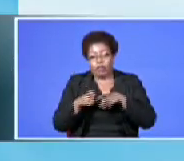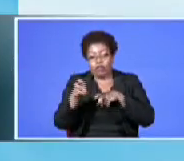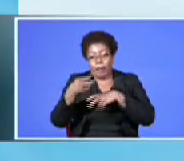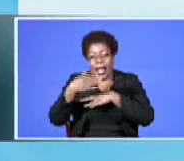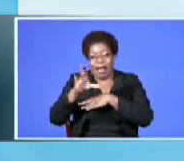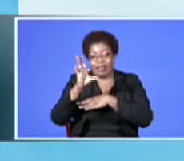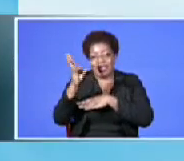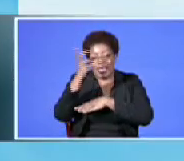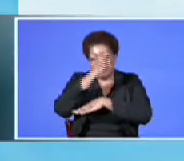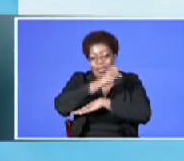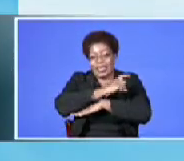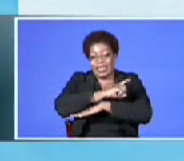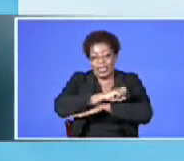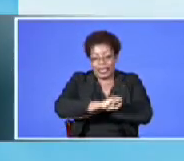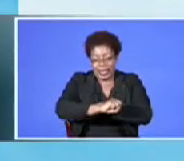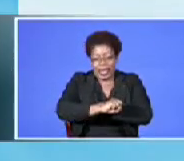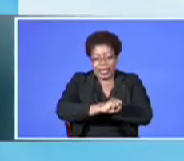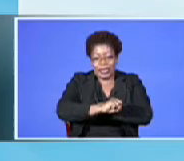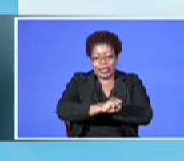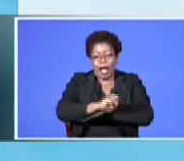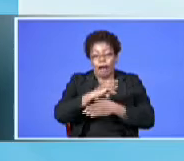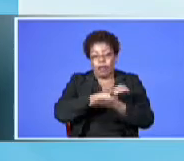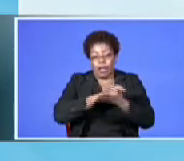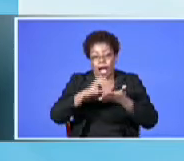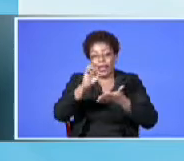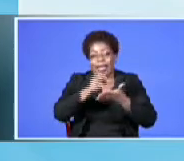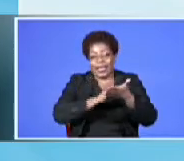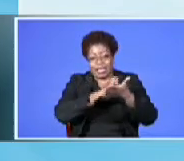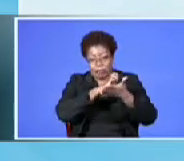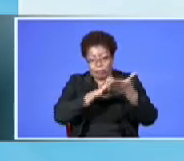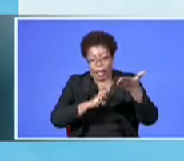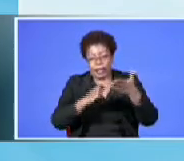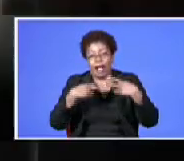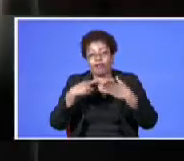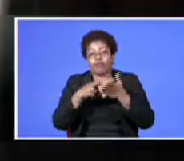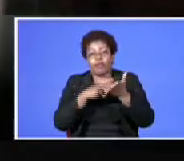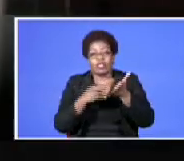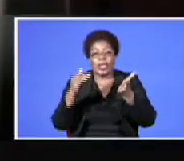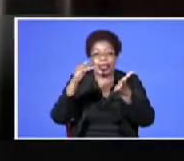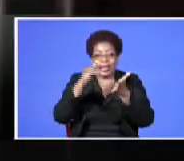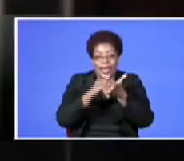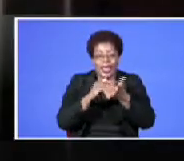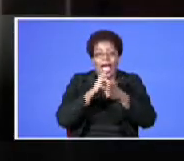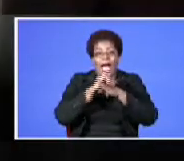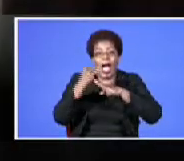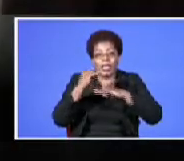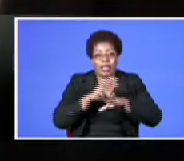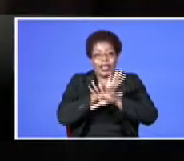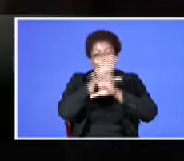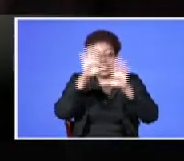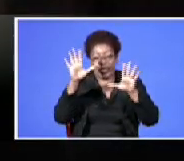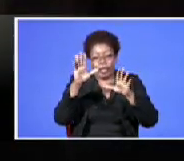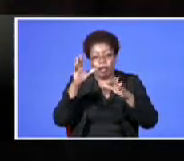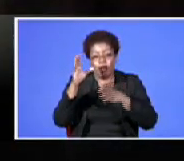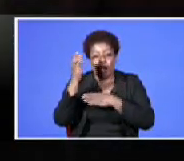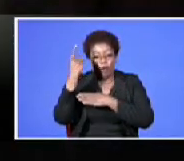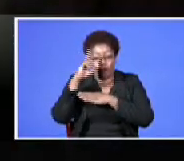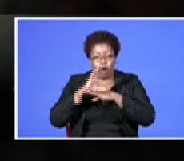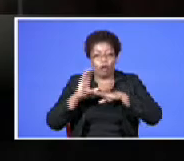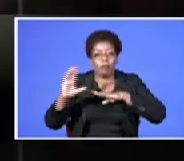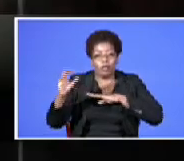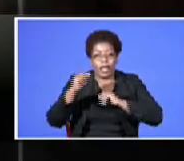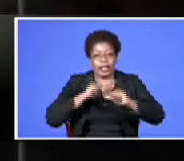on the travel authorization card has expired will have to register again. Islands that have been cleared for commercial activity are Cat